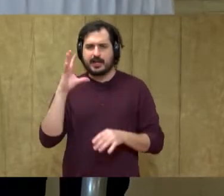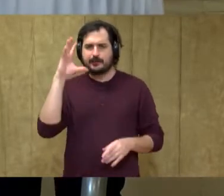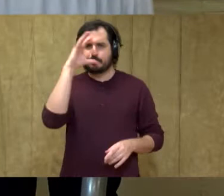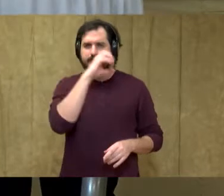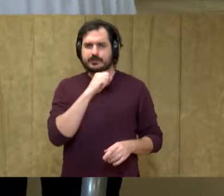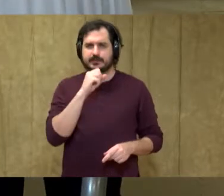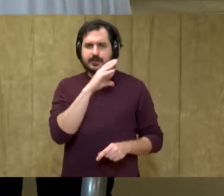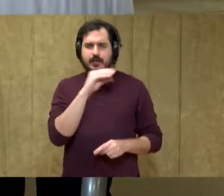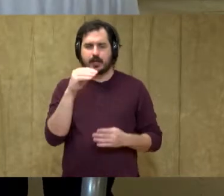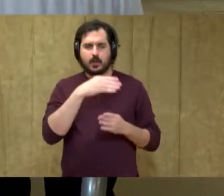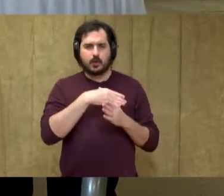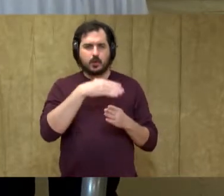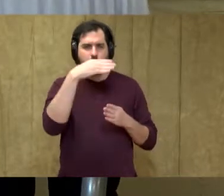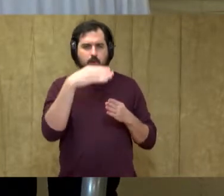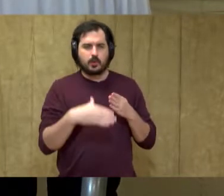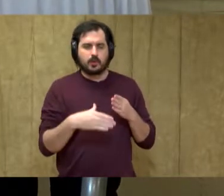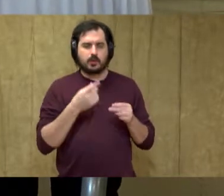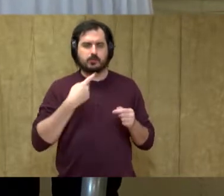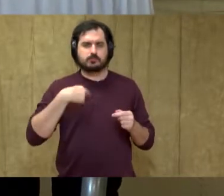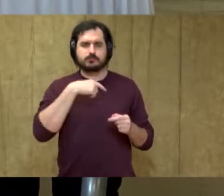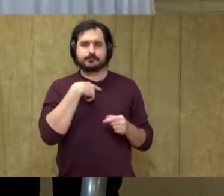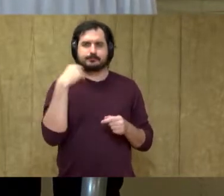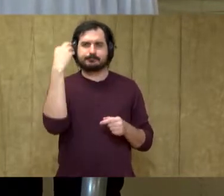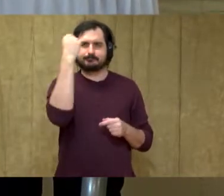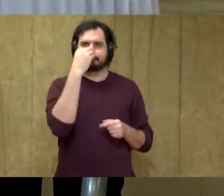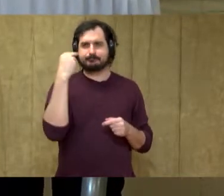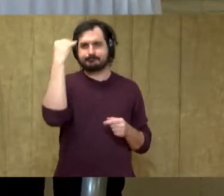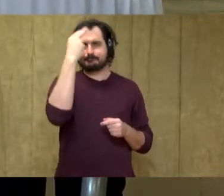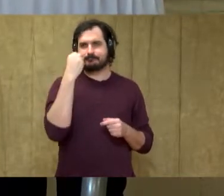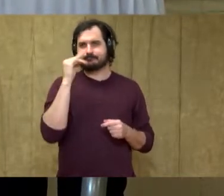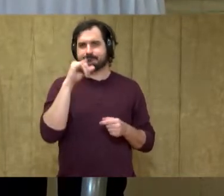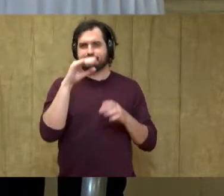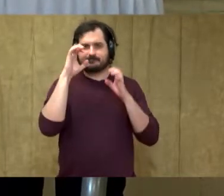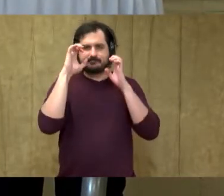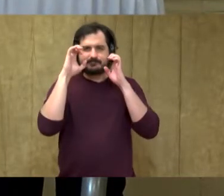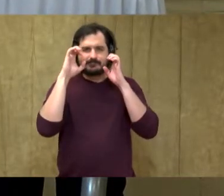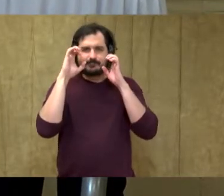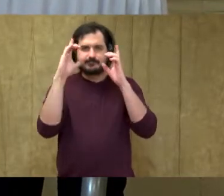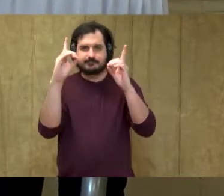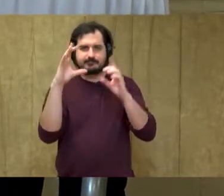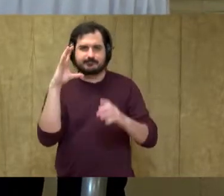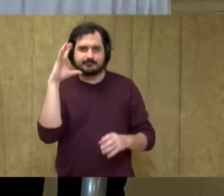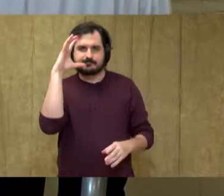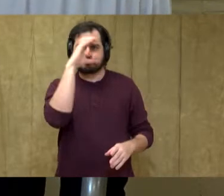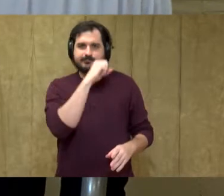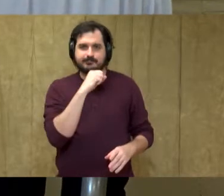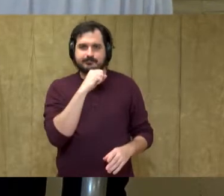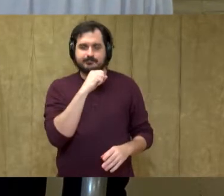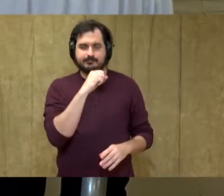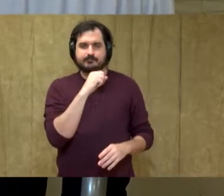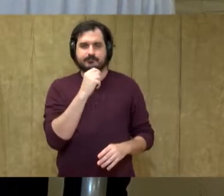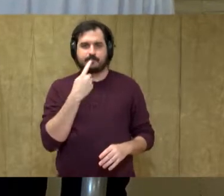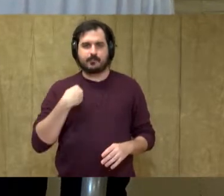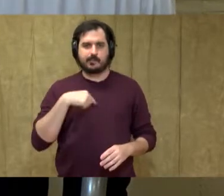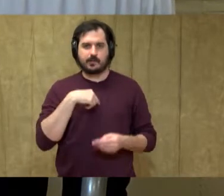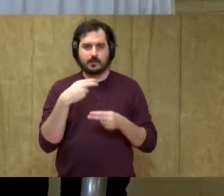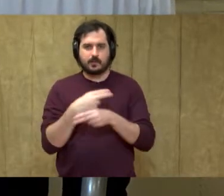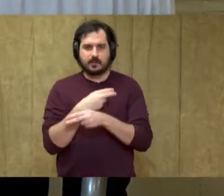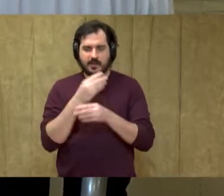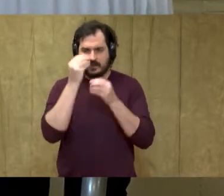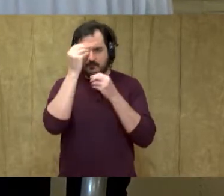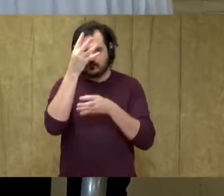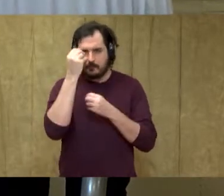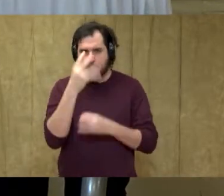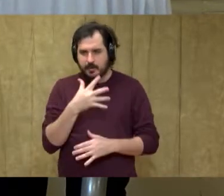we are really thinking about that educated guess. We are using information from the